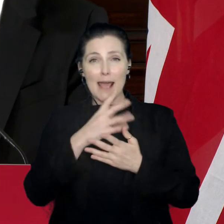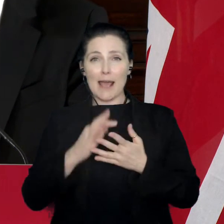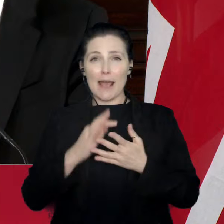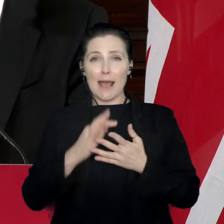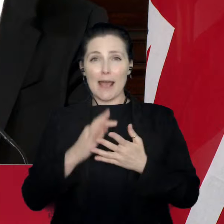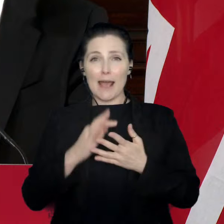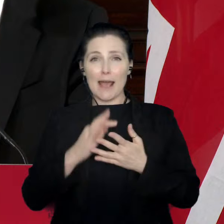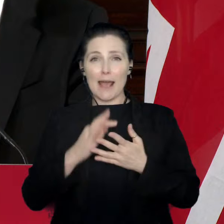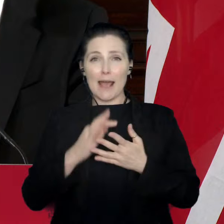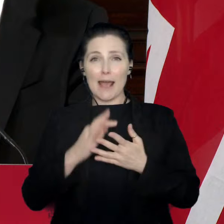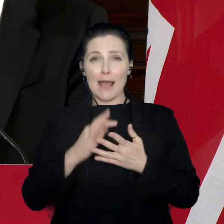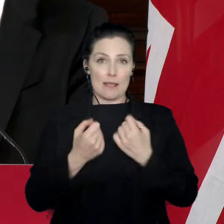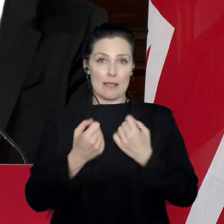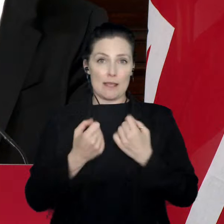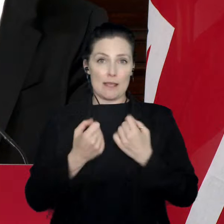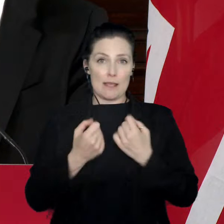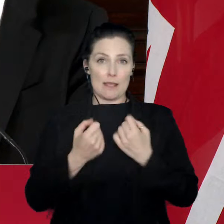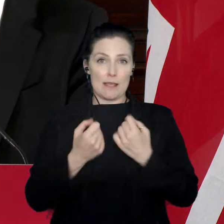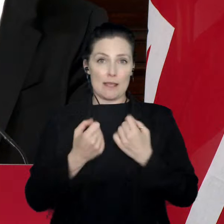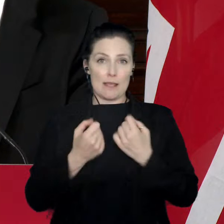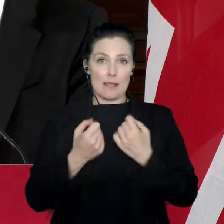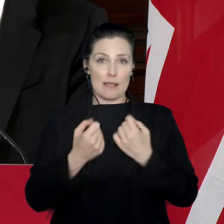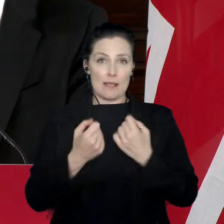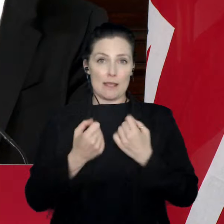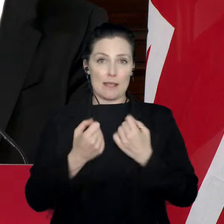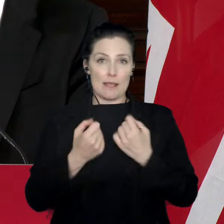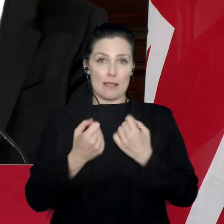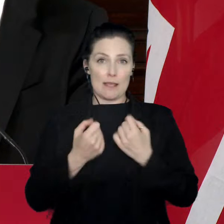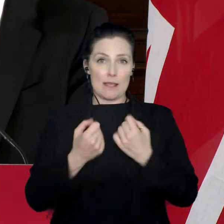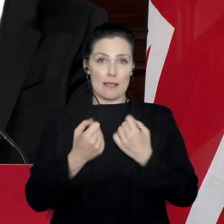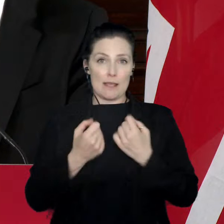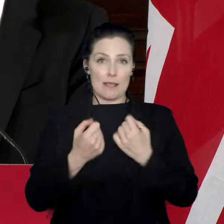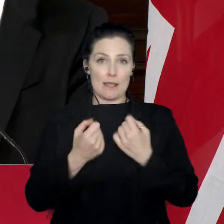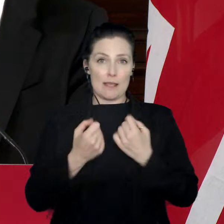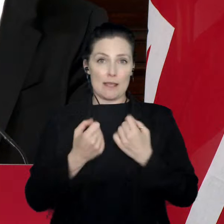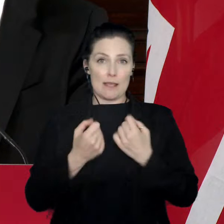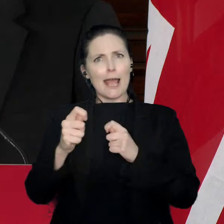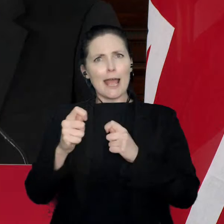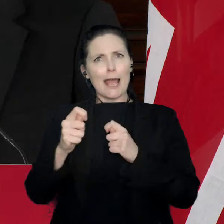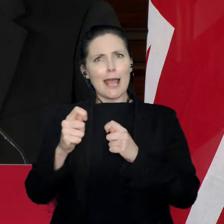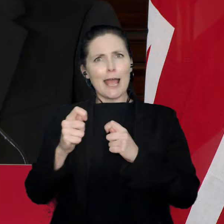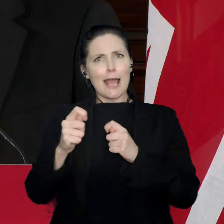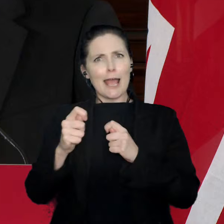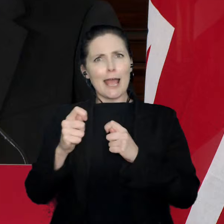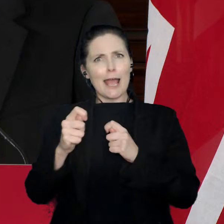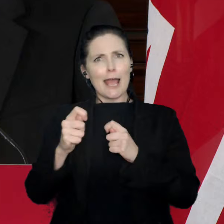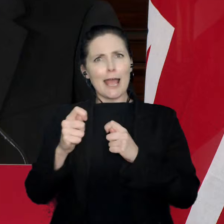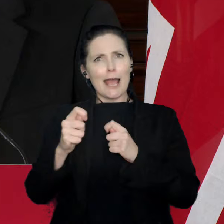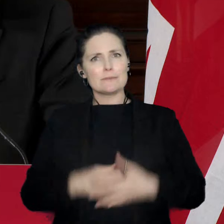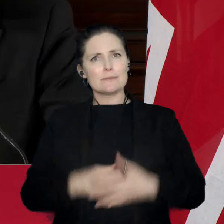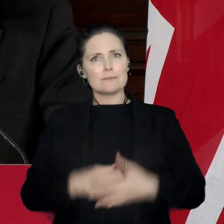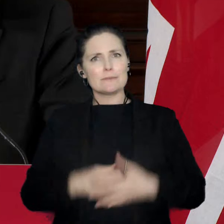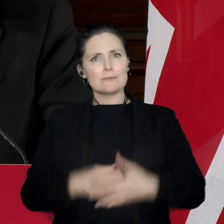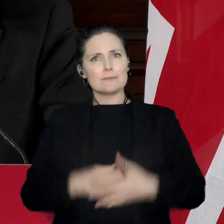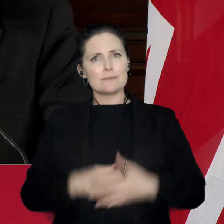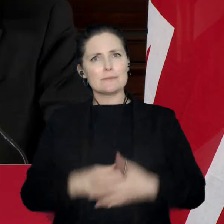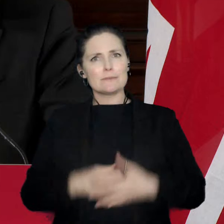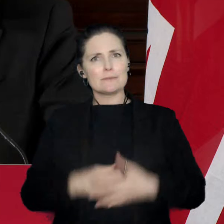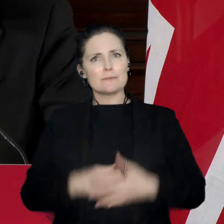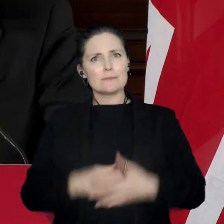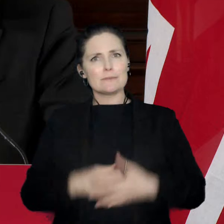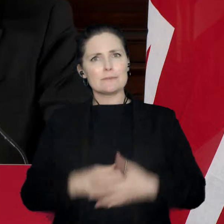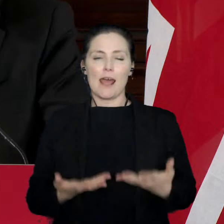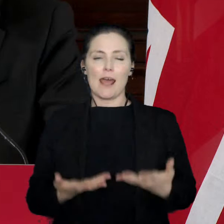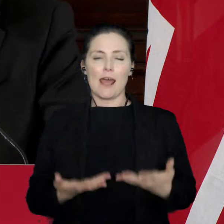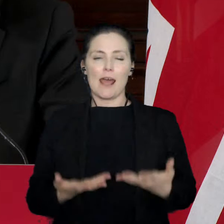I believe we can be a force for good, and that starts today. No one knows better than me that